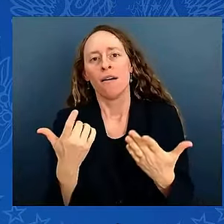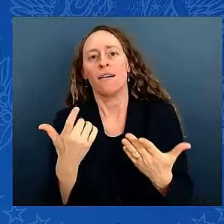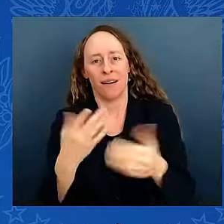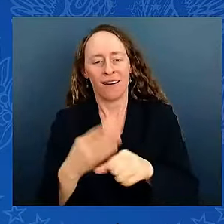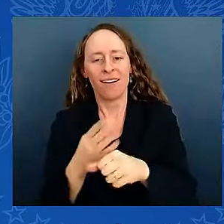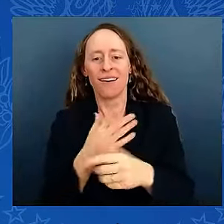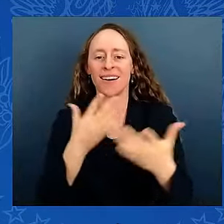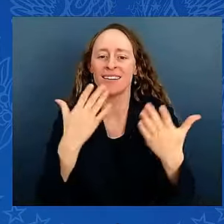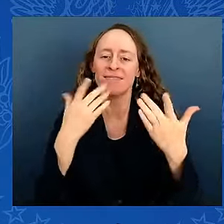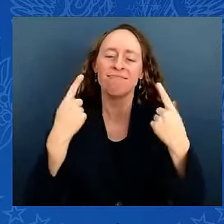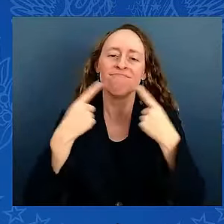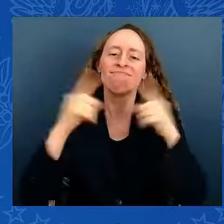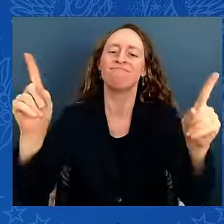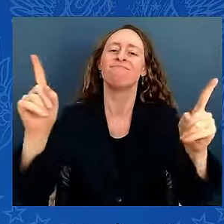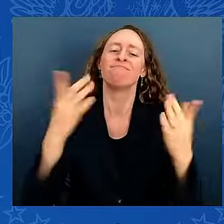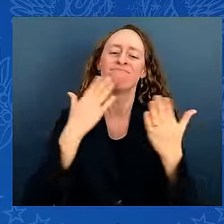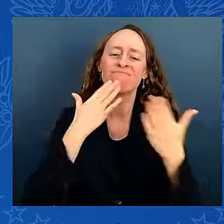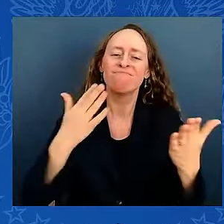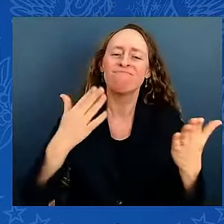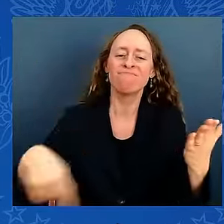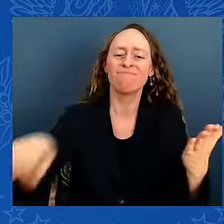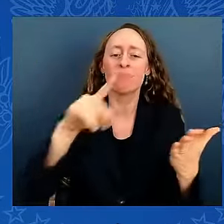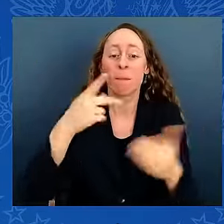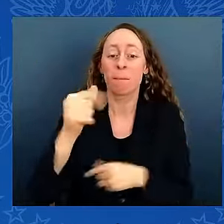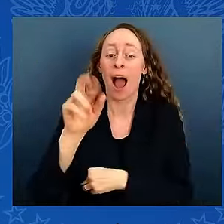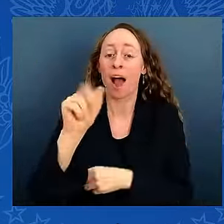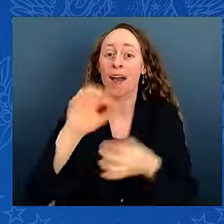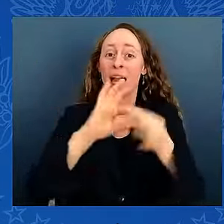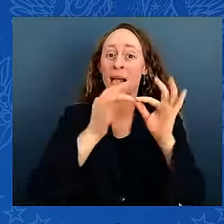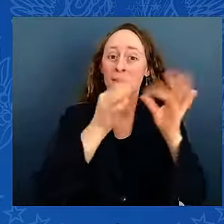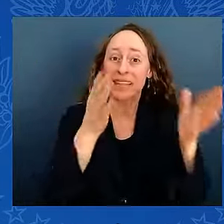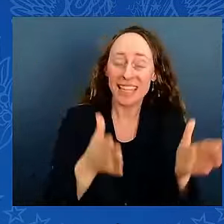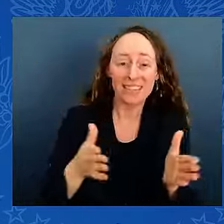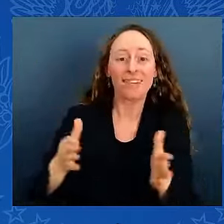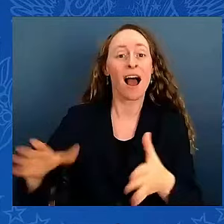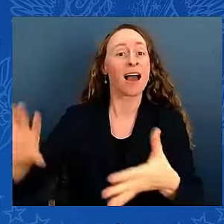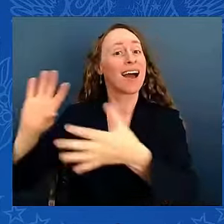for what they've done. Thank you so much.